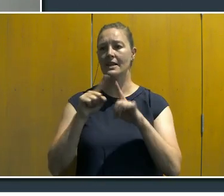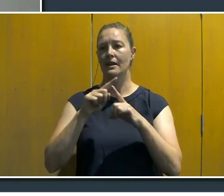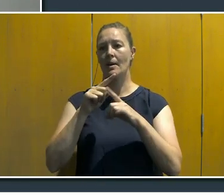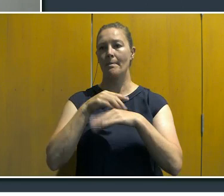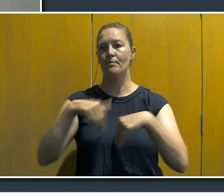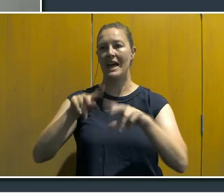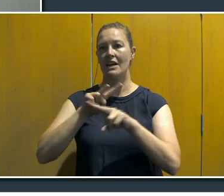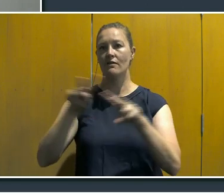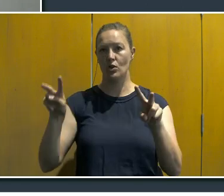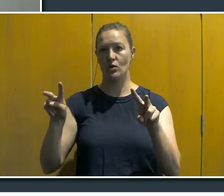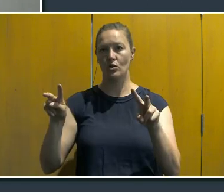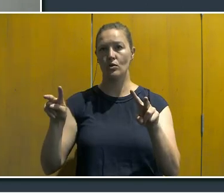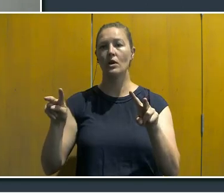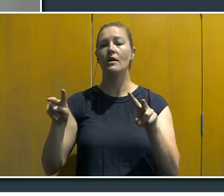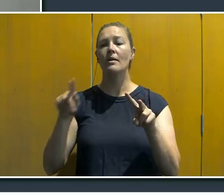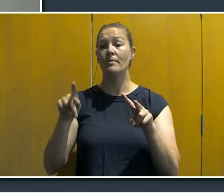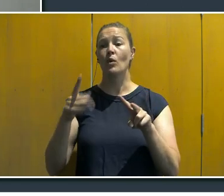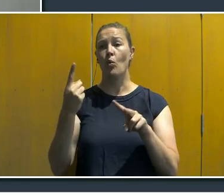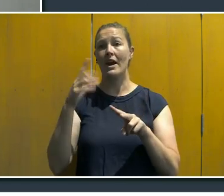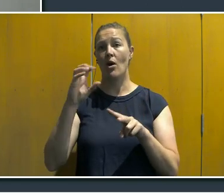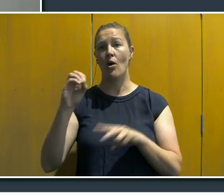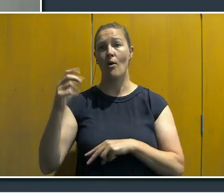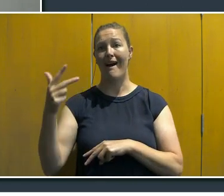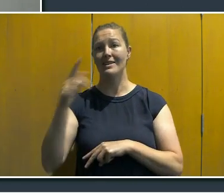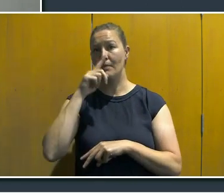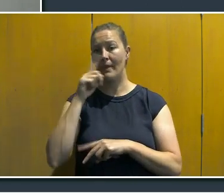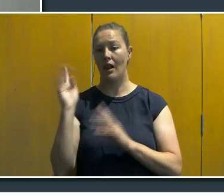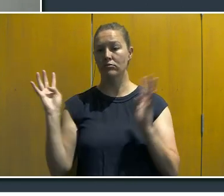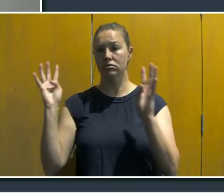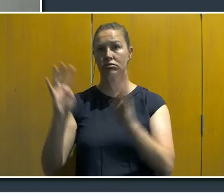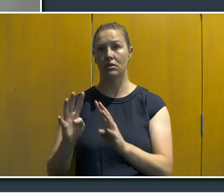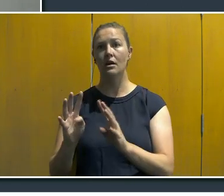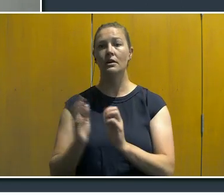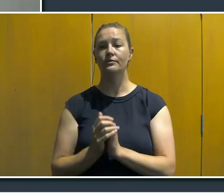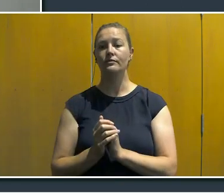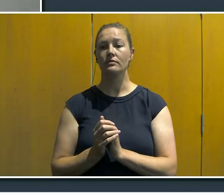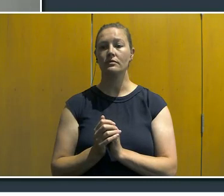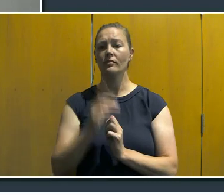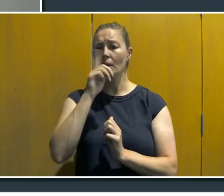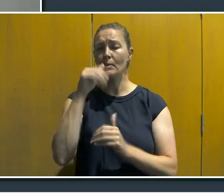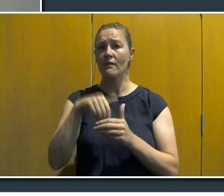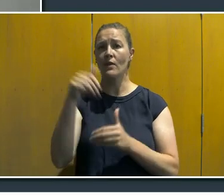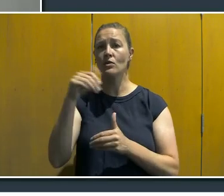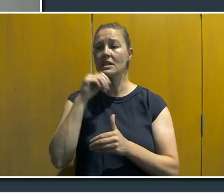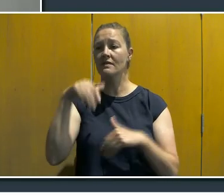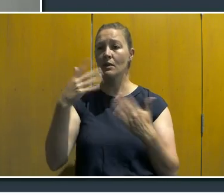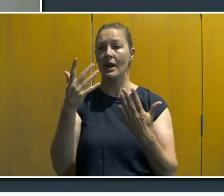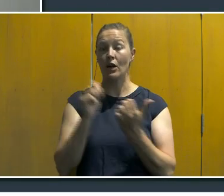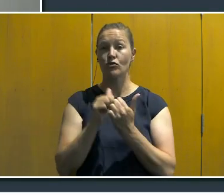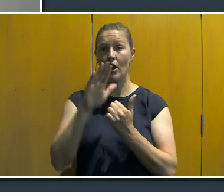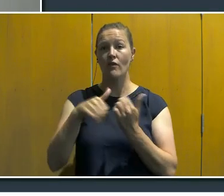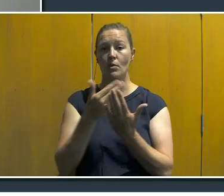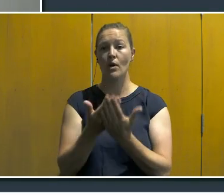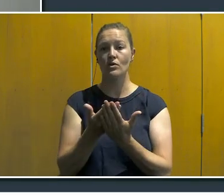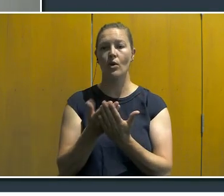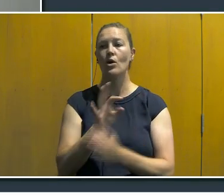October, 108 people attended, and a vote was taken. Did anyone agree with the proposal? There